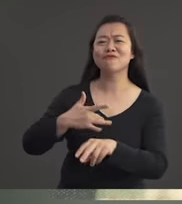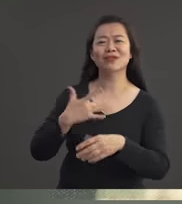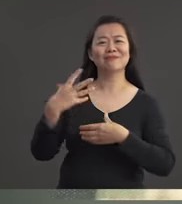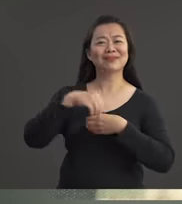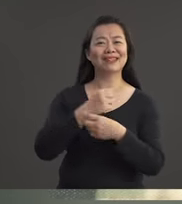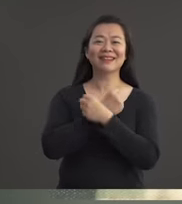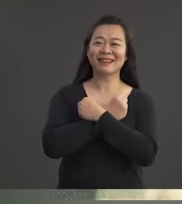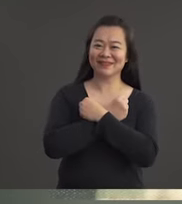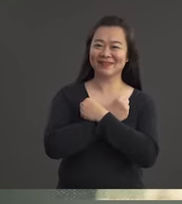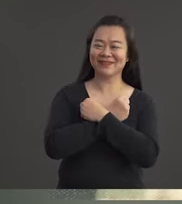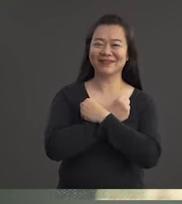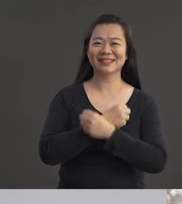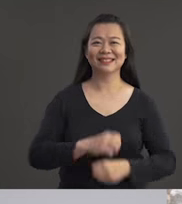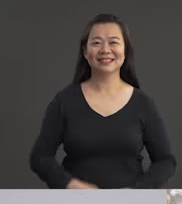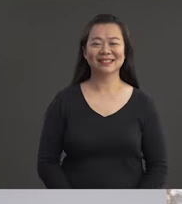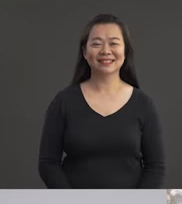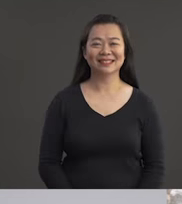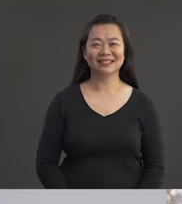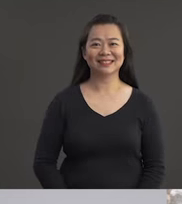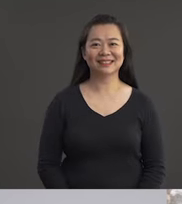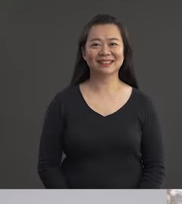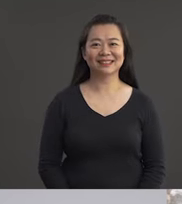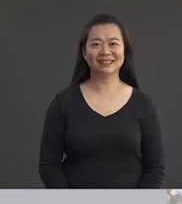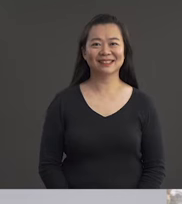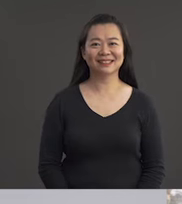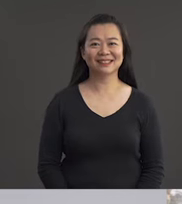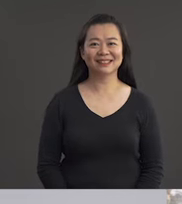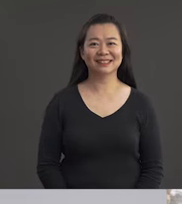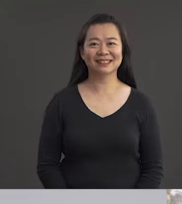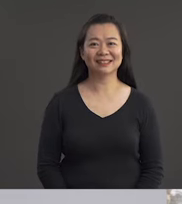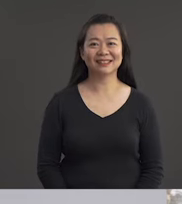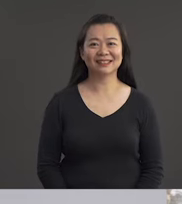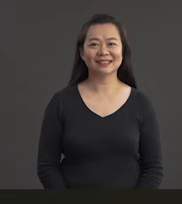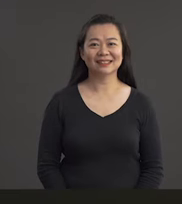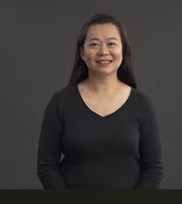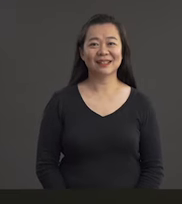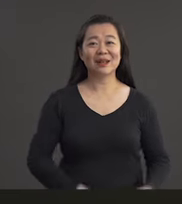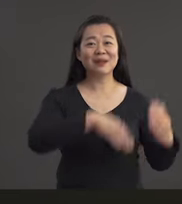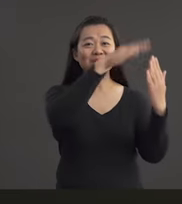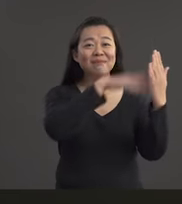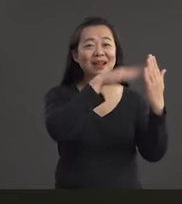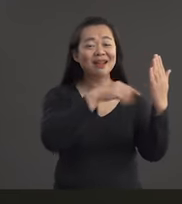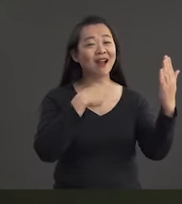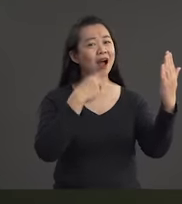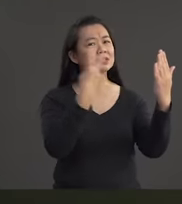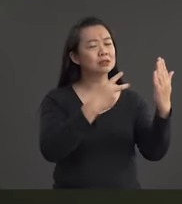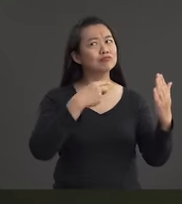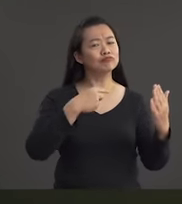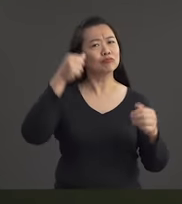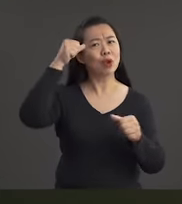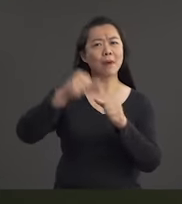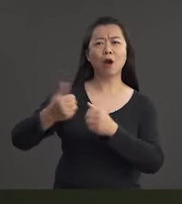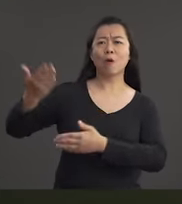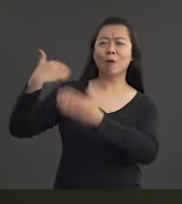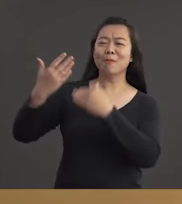observed every feature for a long period of time. When I look at the painting, I remember my